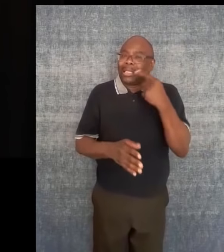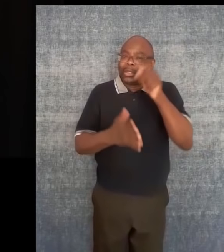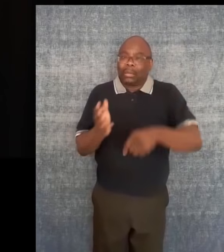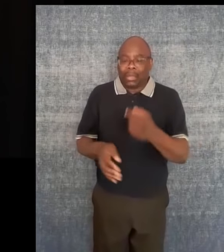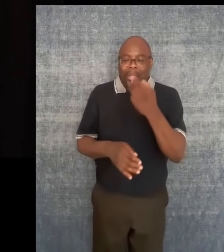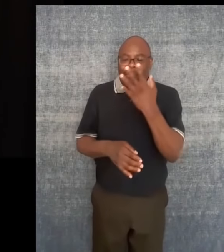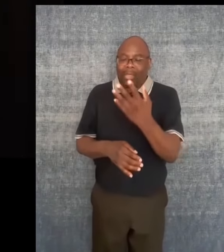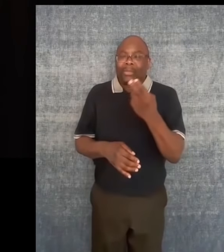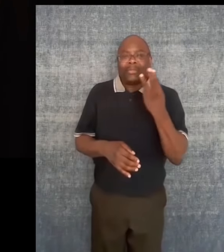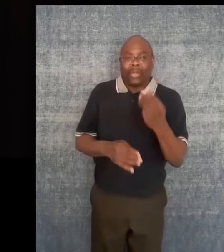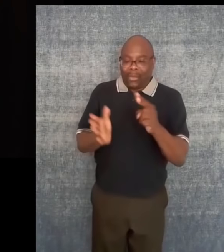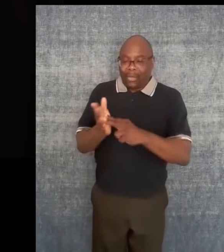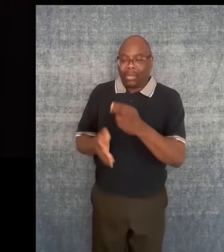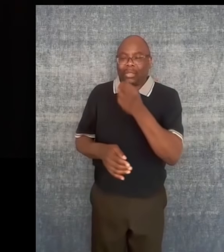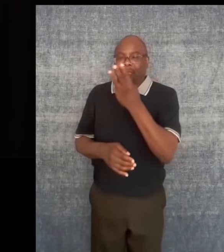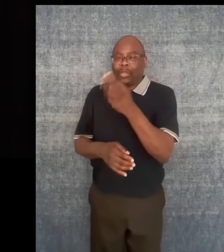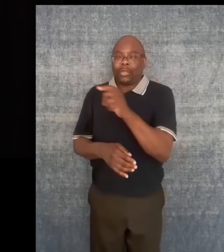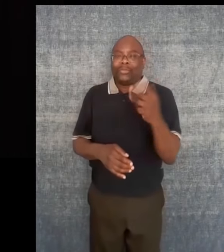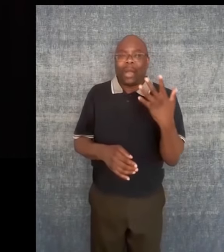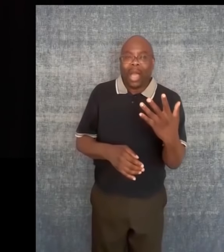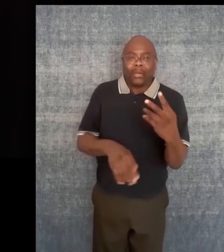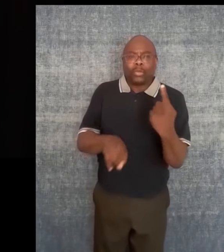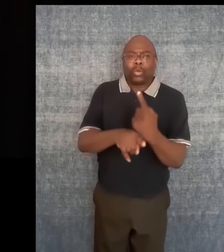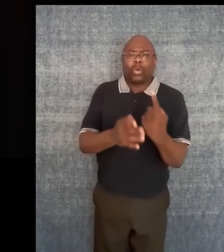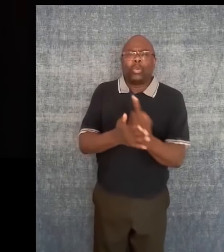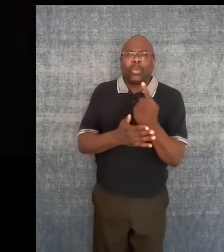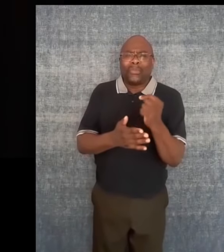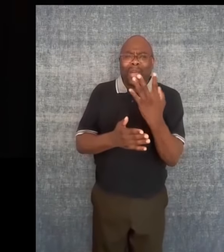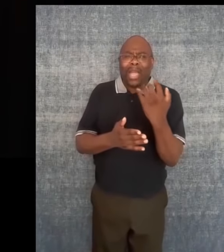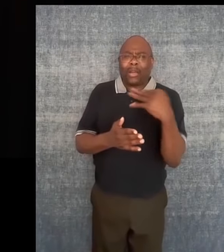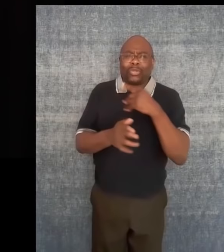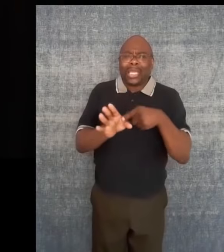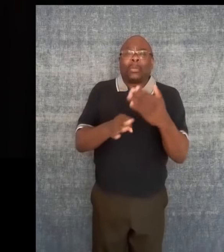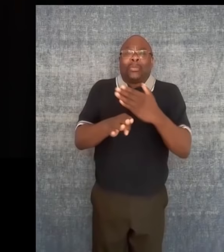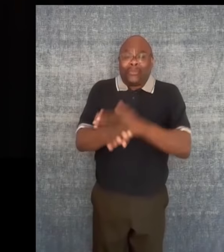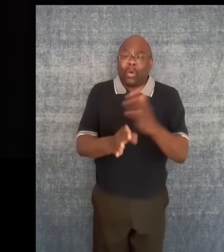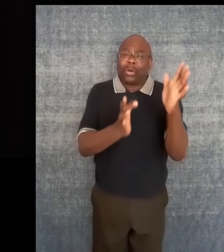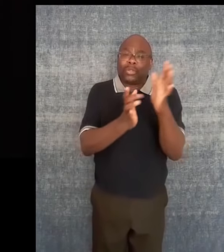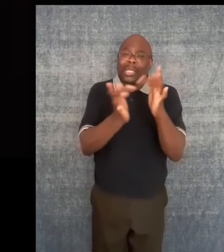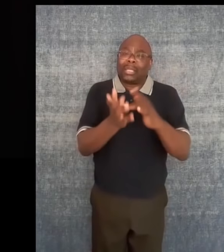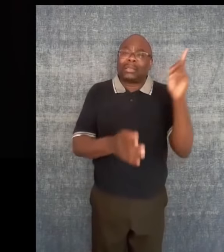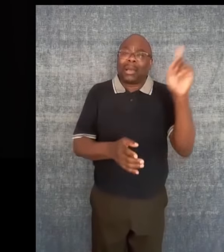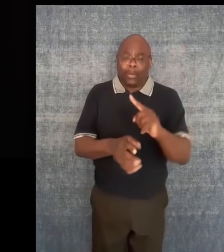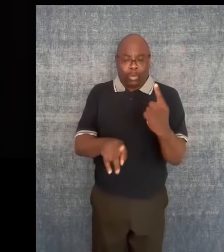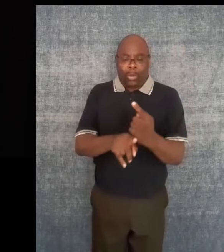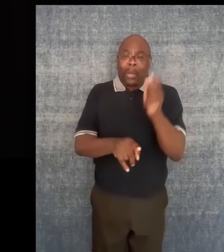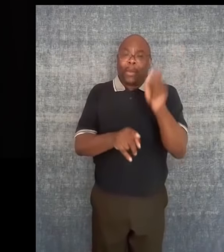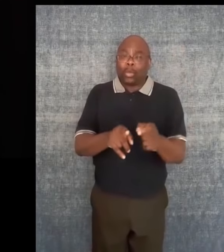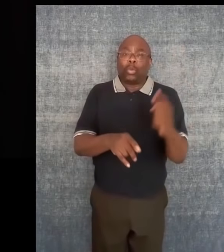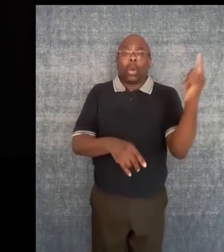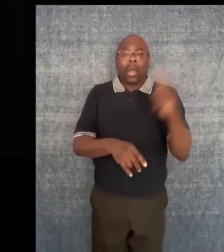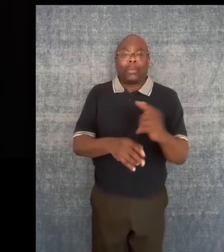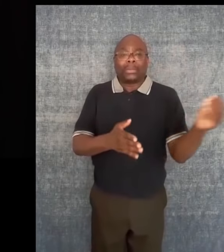53, verse 3 to 5. This is speaking 500 years before Jesus came, speaking of a rescuer who would